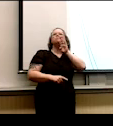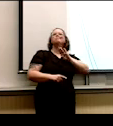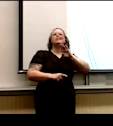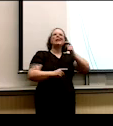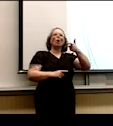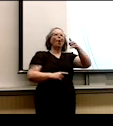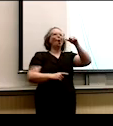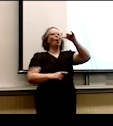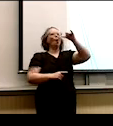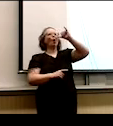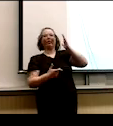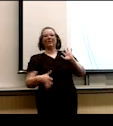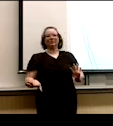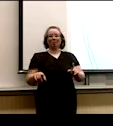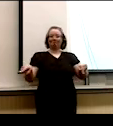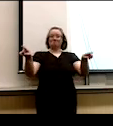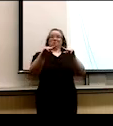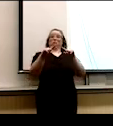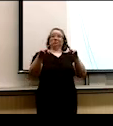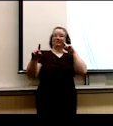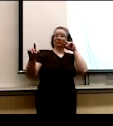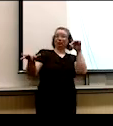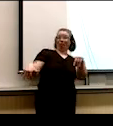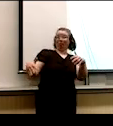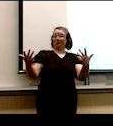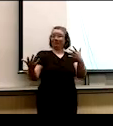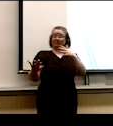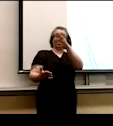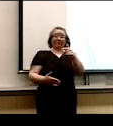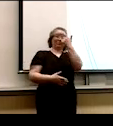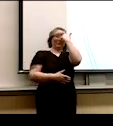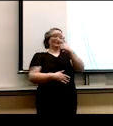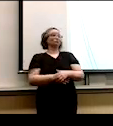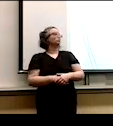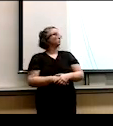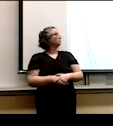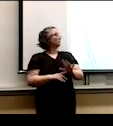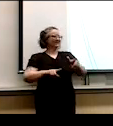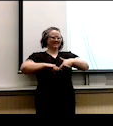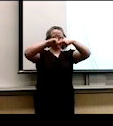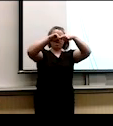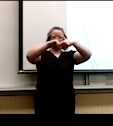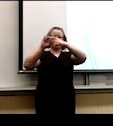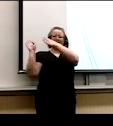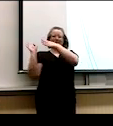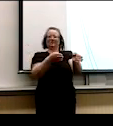this is just a pause because I think I'm going to be shifting gears. Oh.